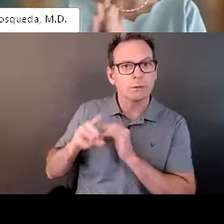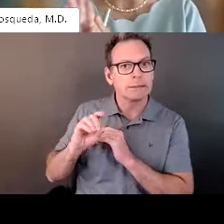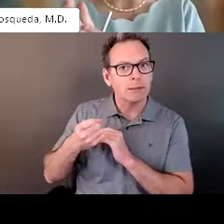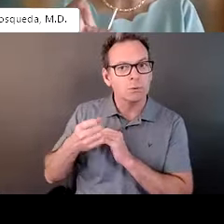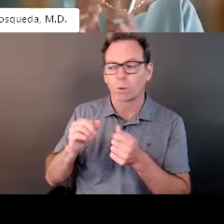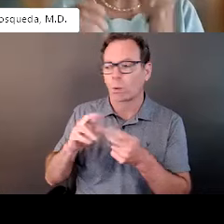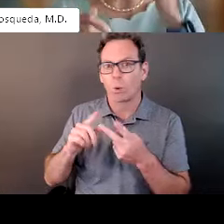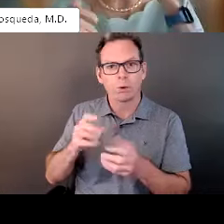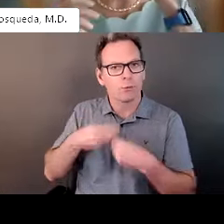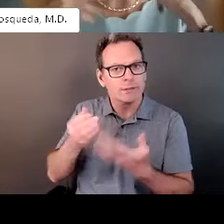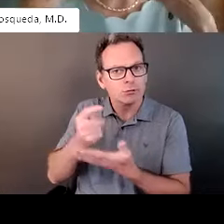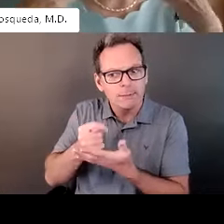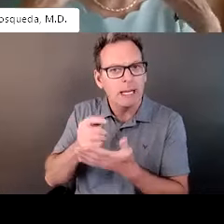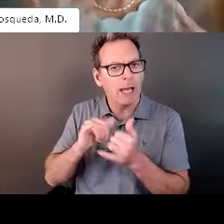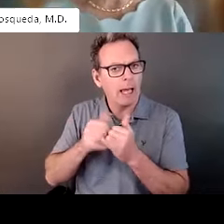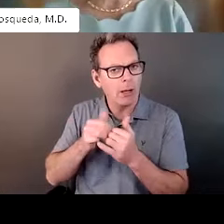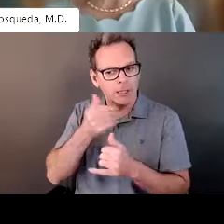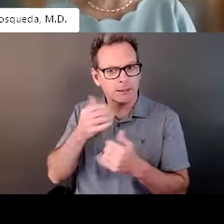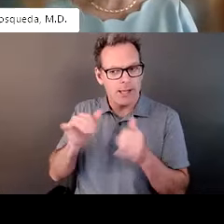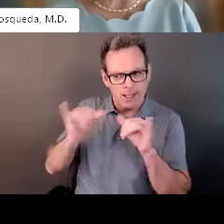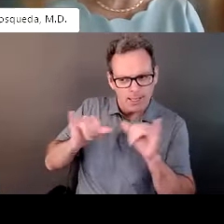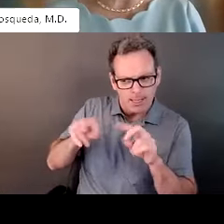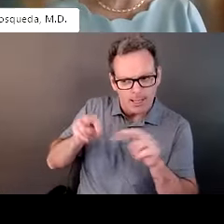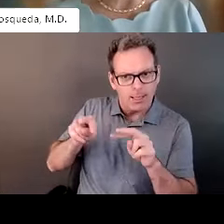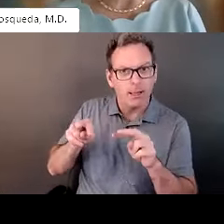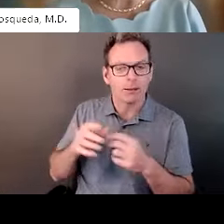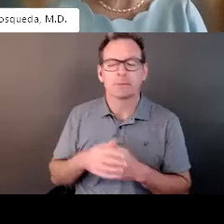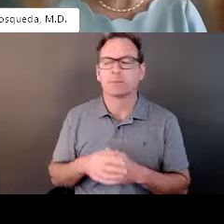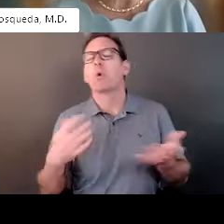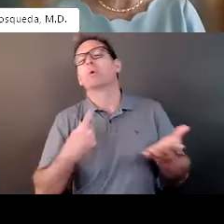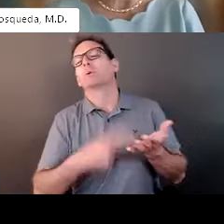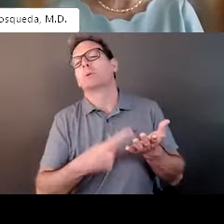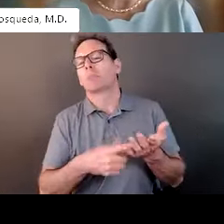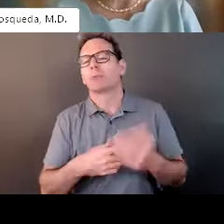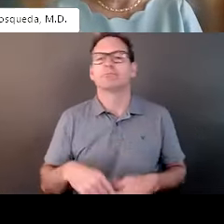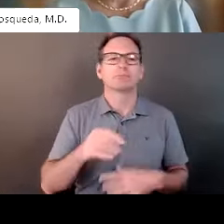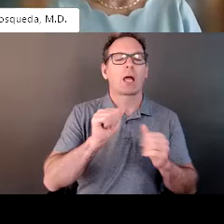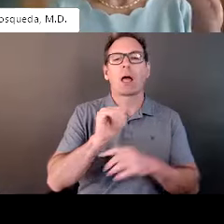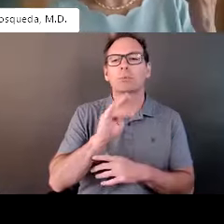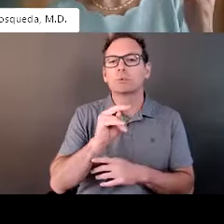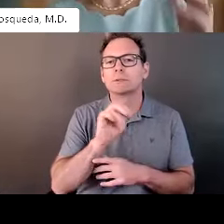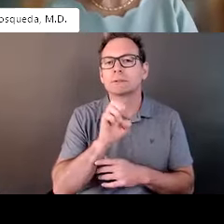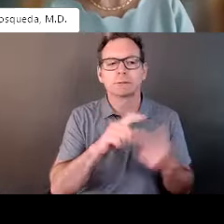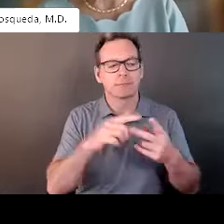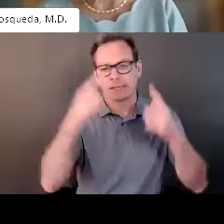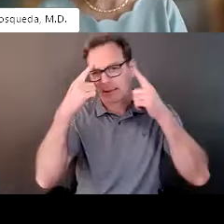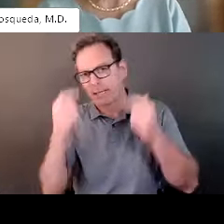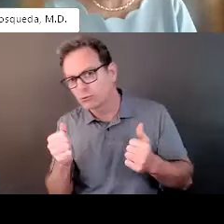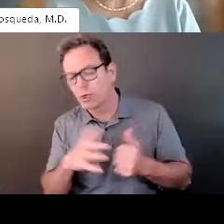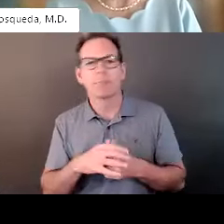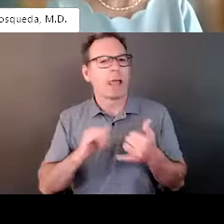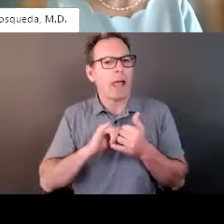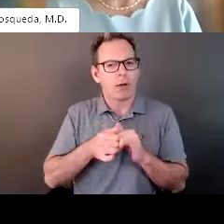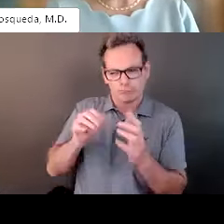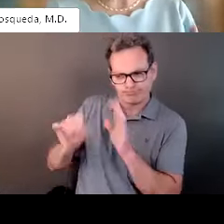talk about dementia and why there are special issues related to abuse and neglect for people with dementia. Spend a little bit of time